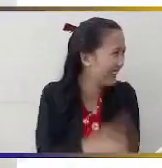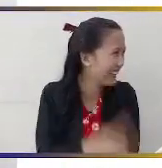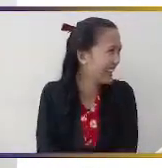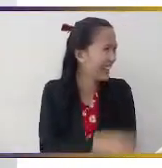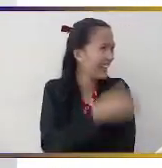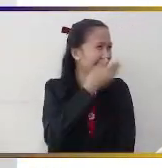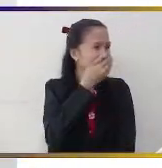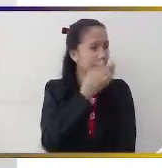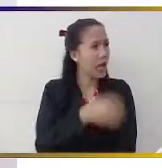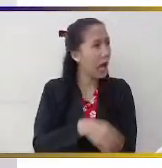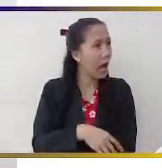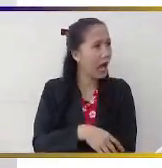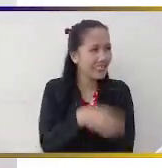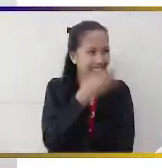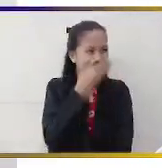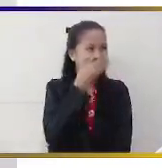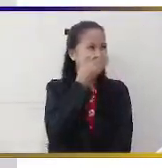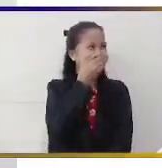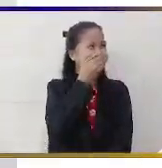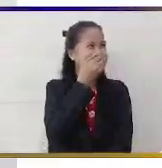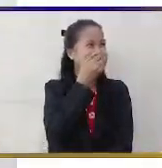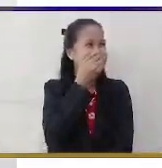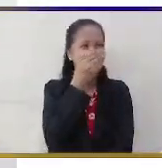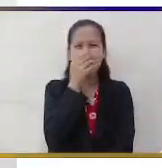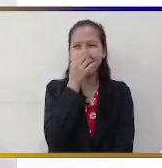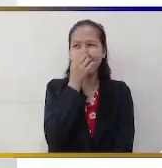He can't speak Tagalog. I'm translating. Amen.